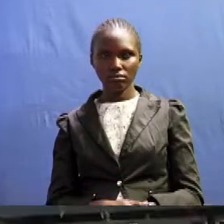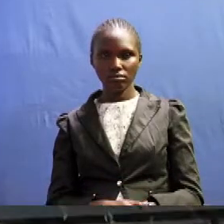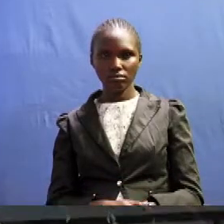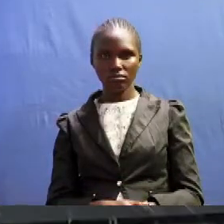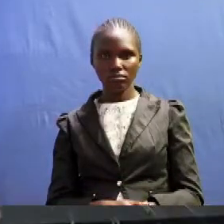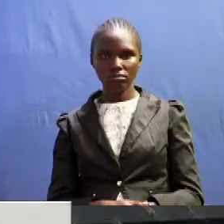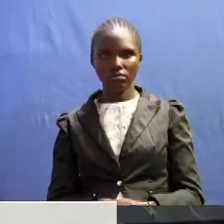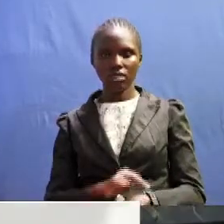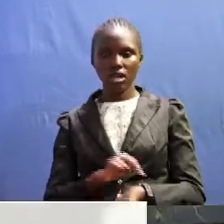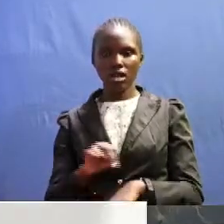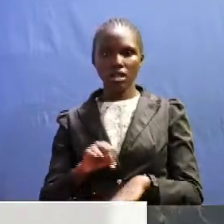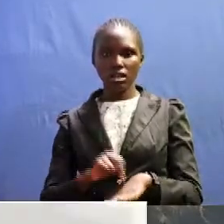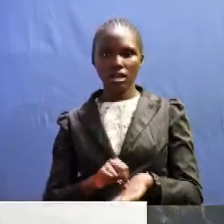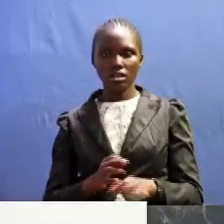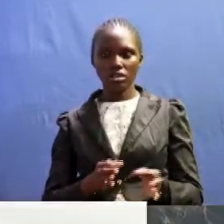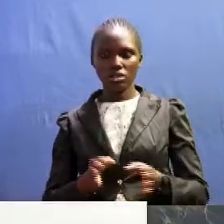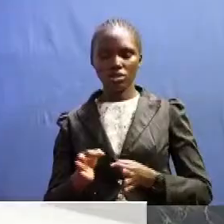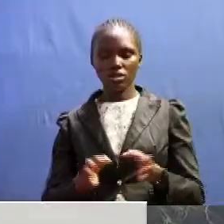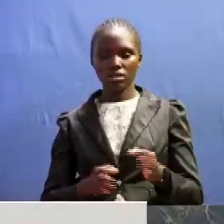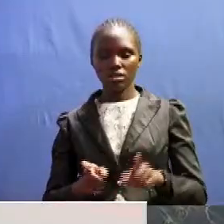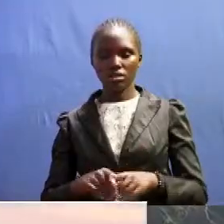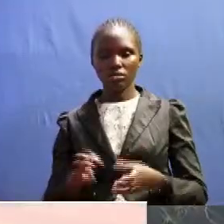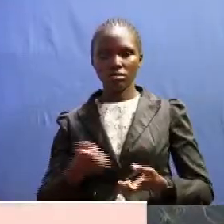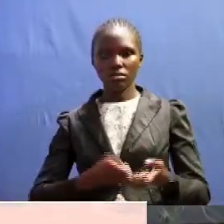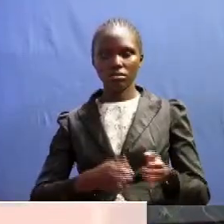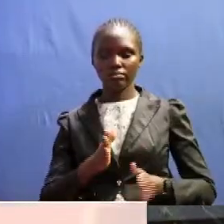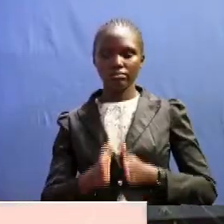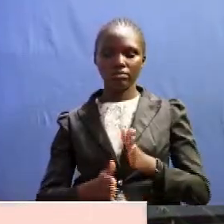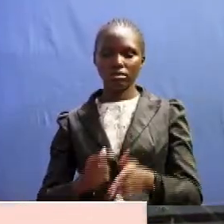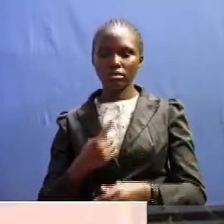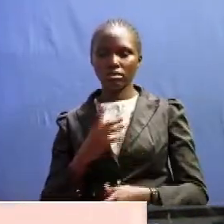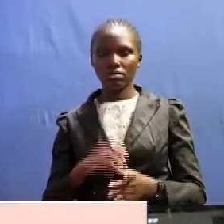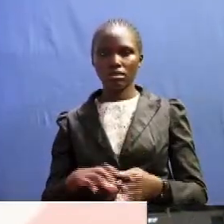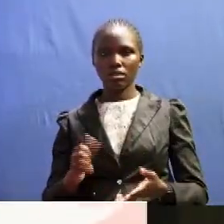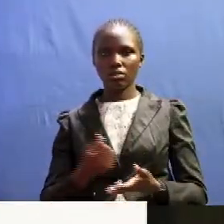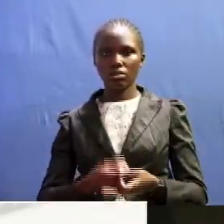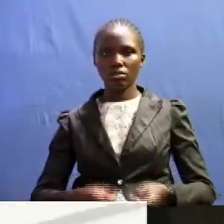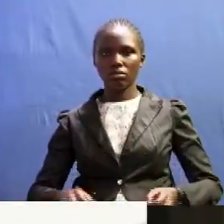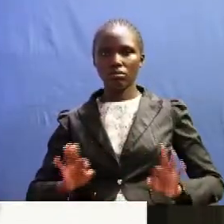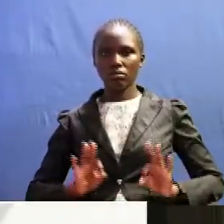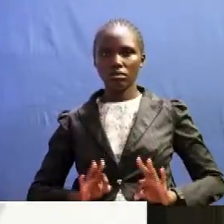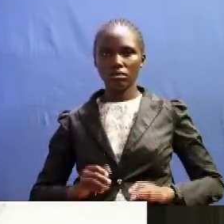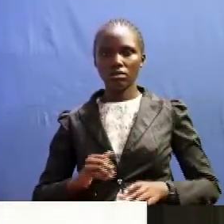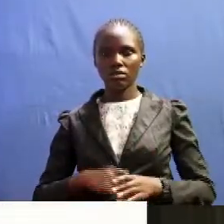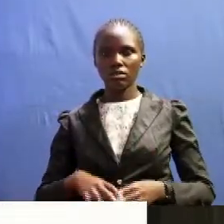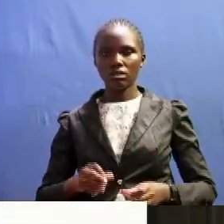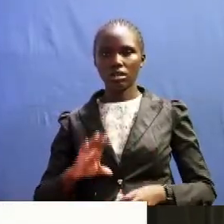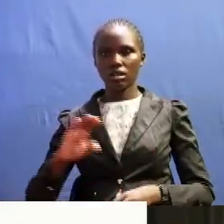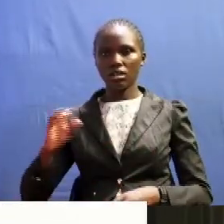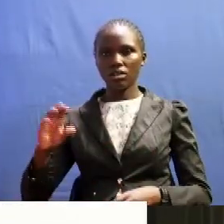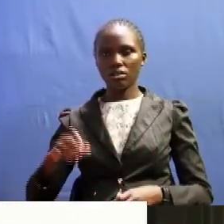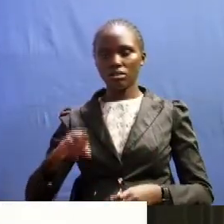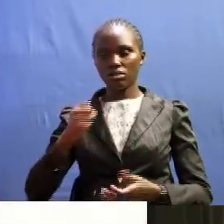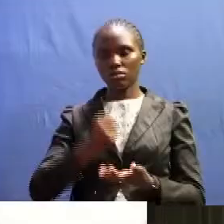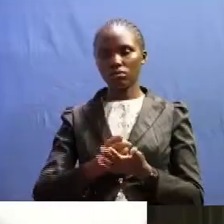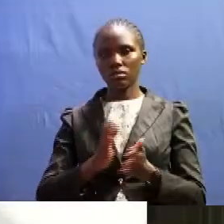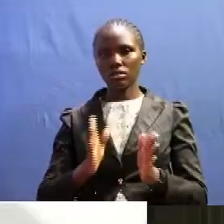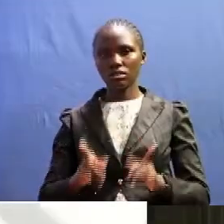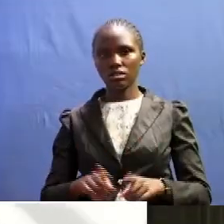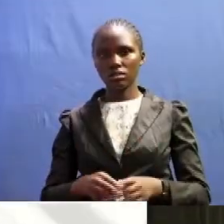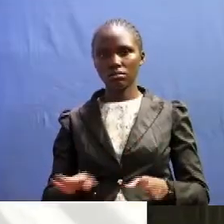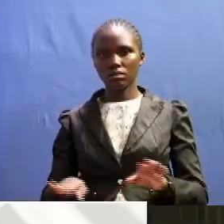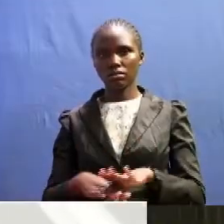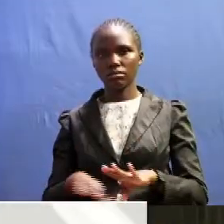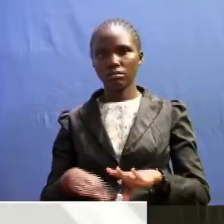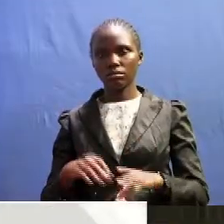The National Treasury and Economic Planning has convened senior government officials, accounting officers, development partners, and members of the public